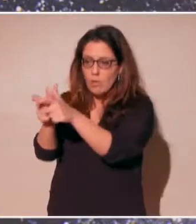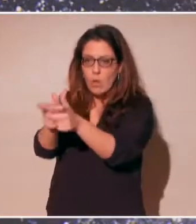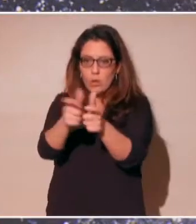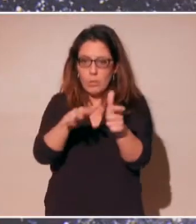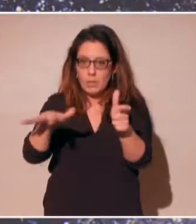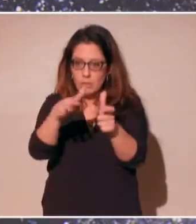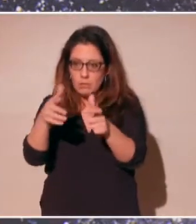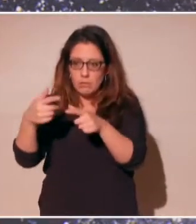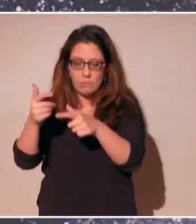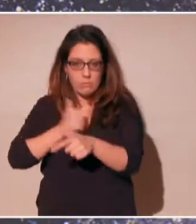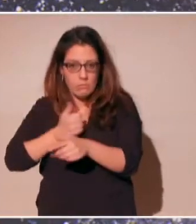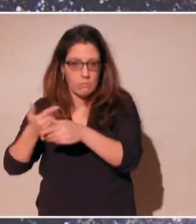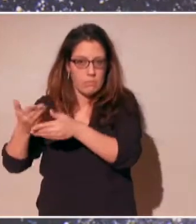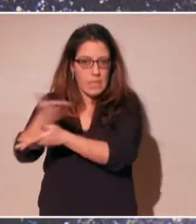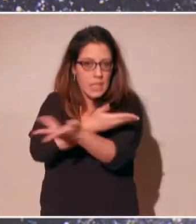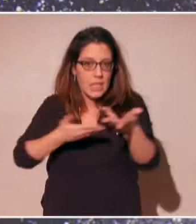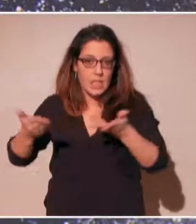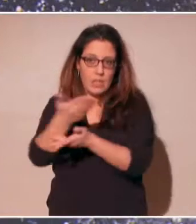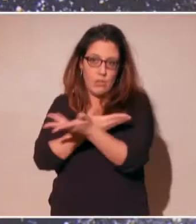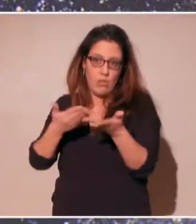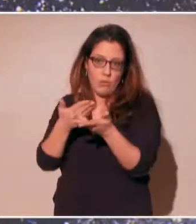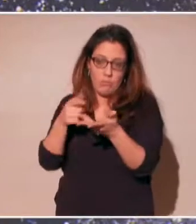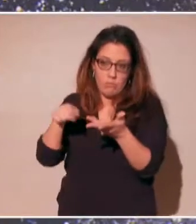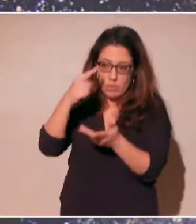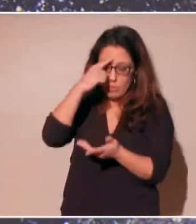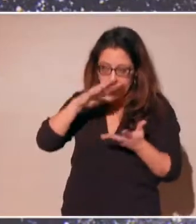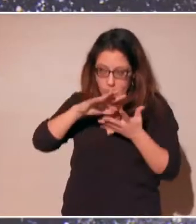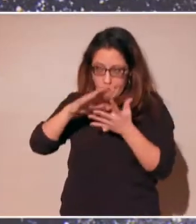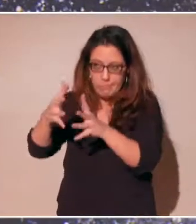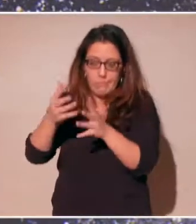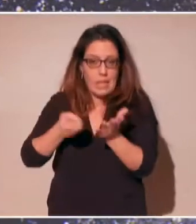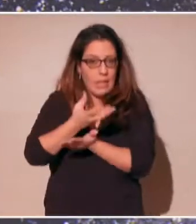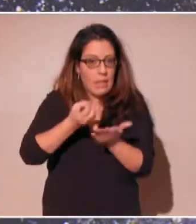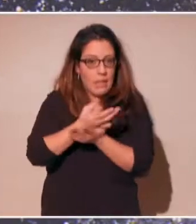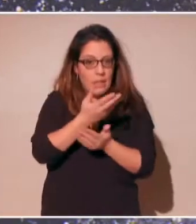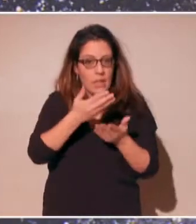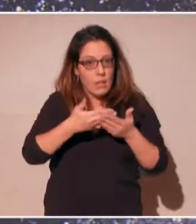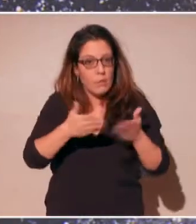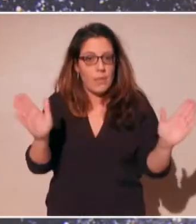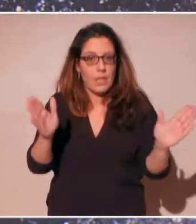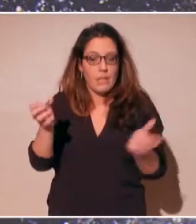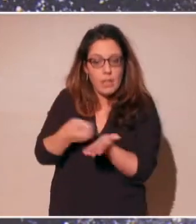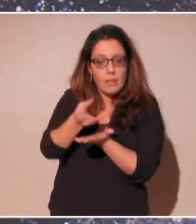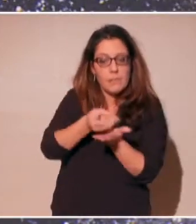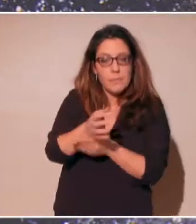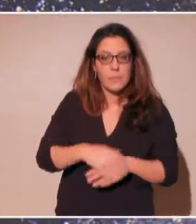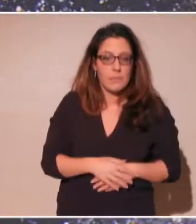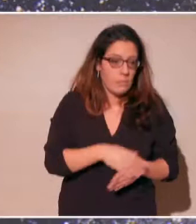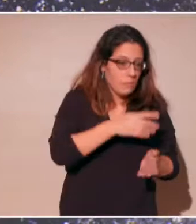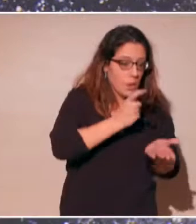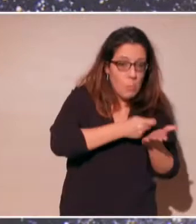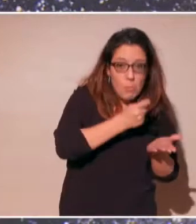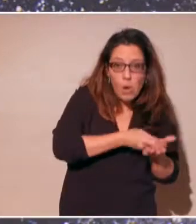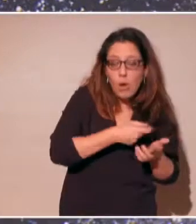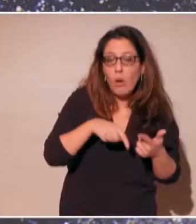support any of the initiatives which allow this open access to data. Banking data, for example,